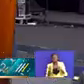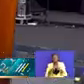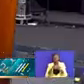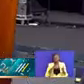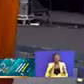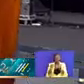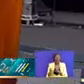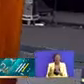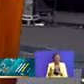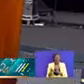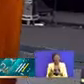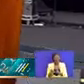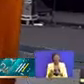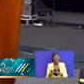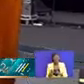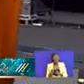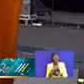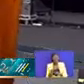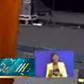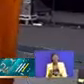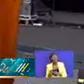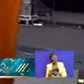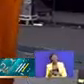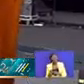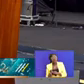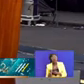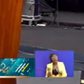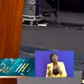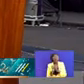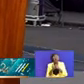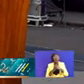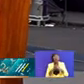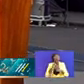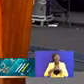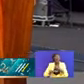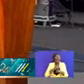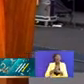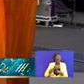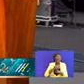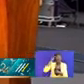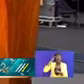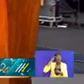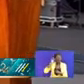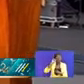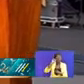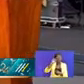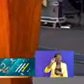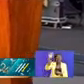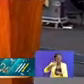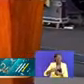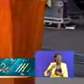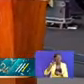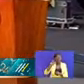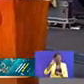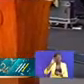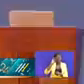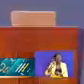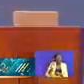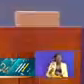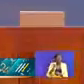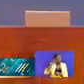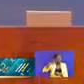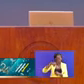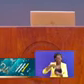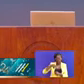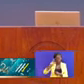AST projection a 19y old who knows astro Projection 19 that is